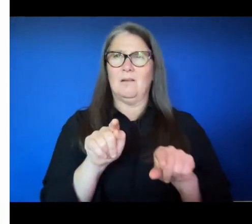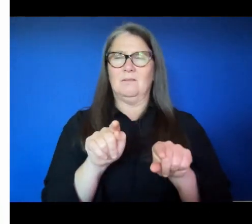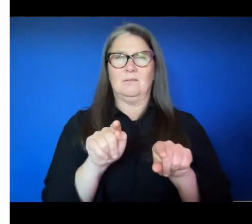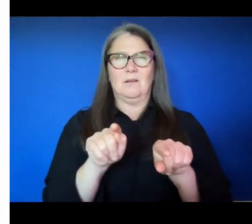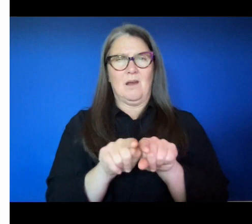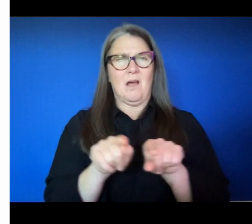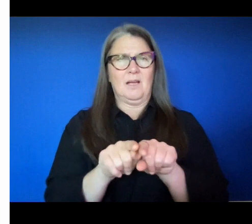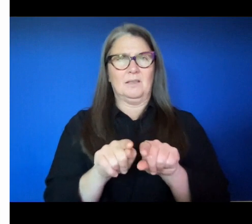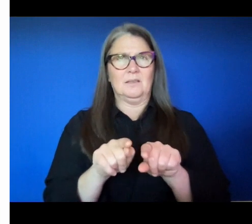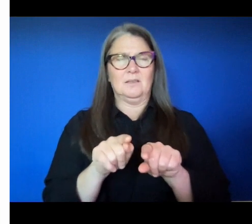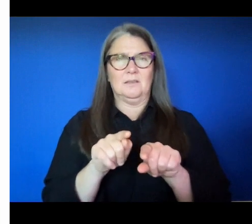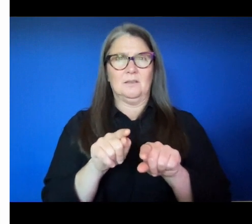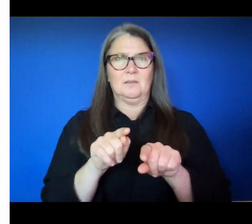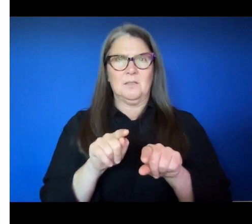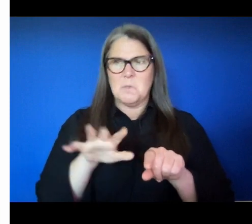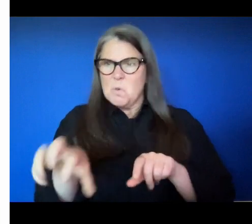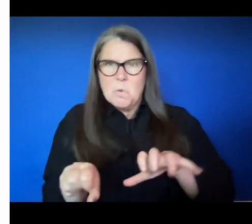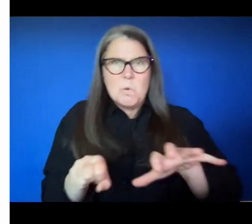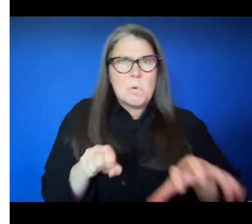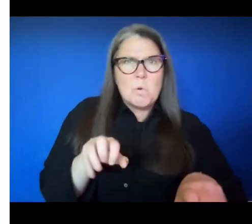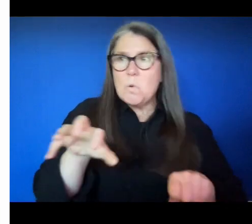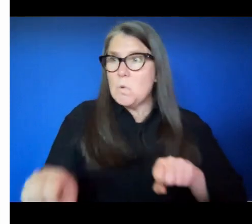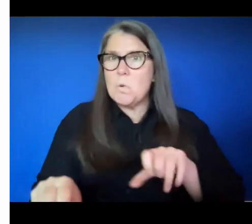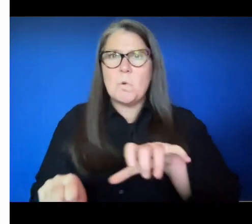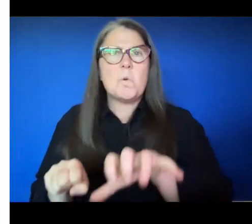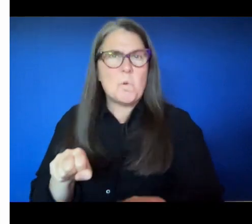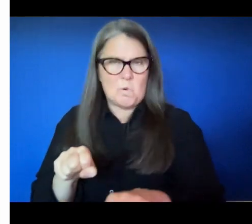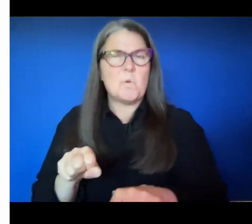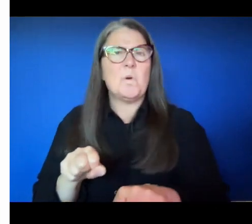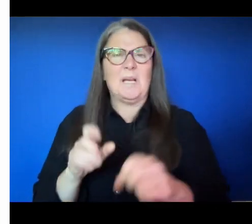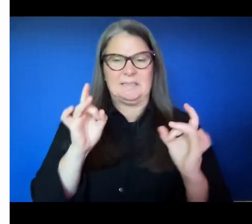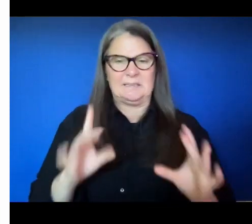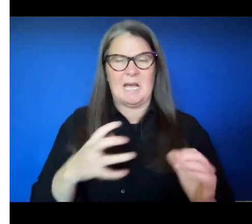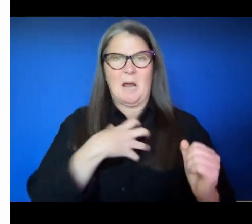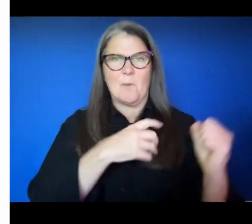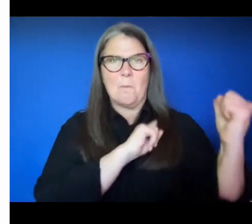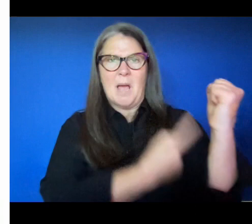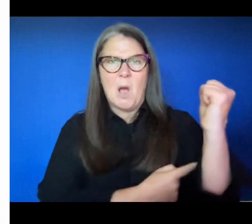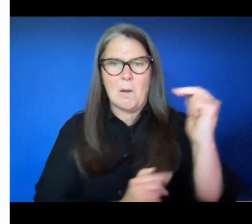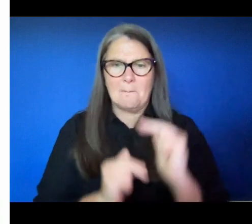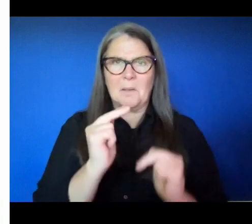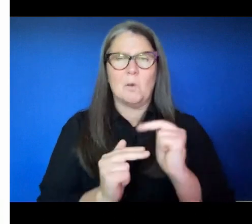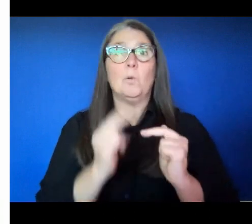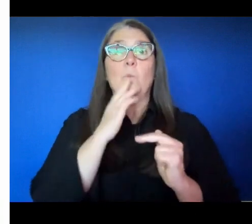starting to get its molars when it was building these big institutional buildings. And